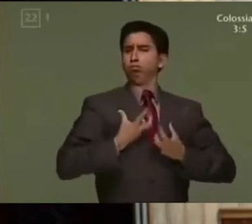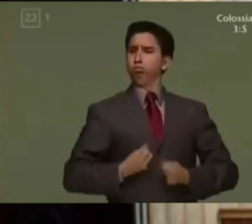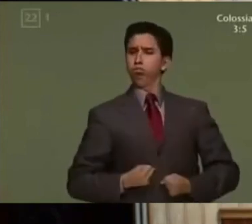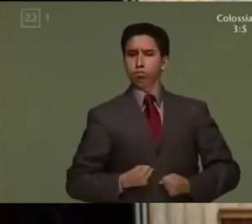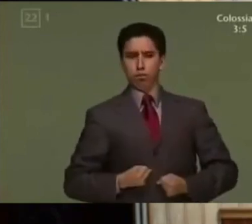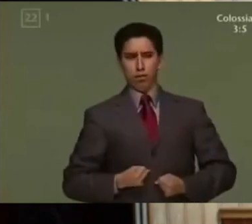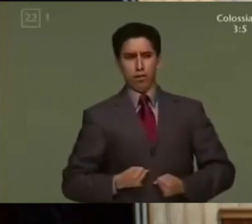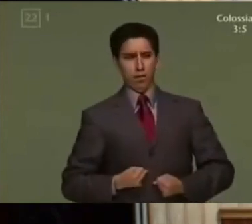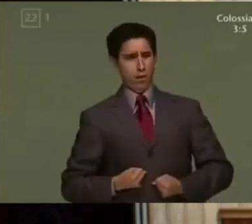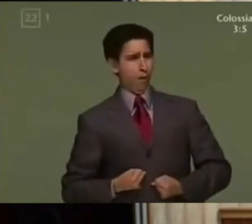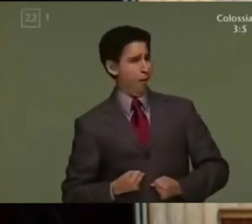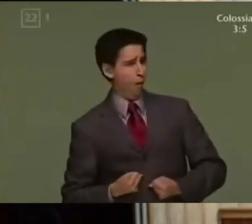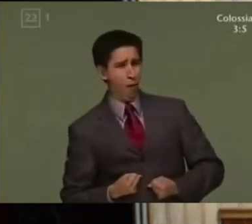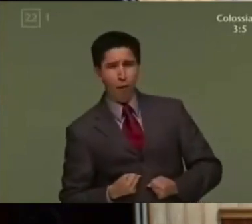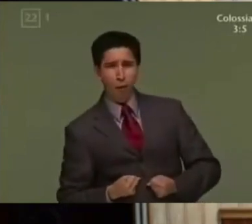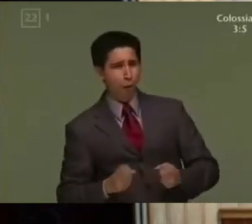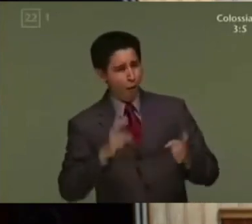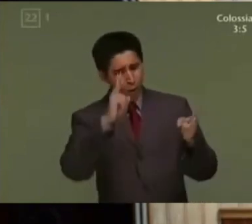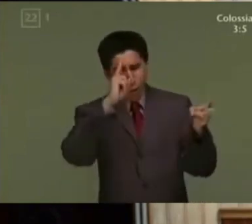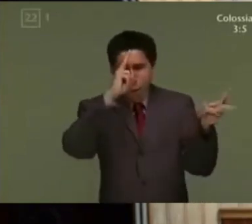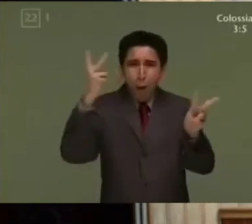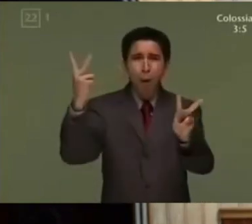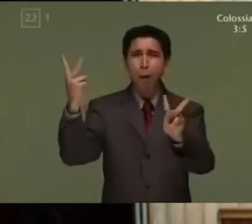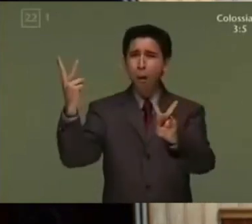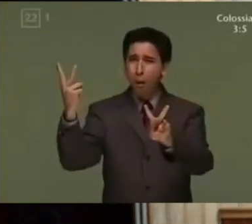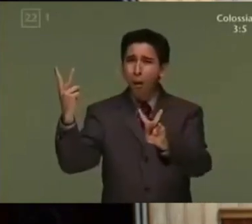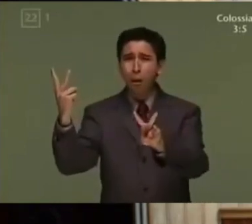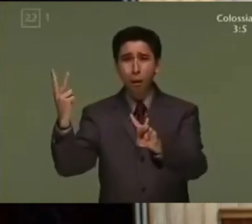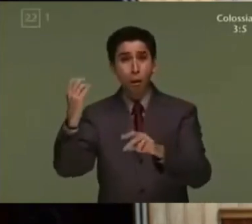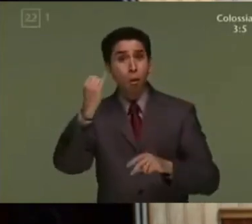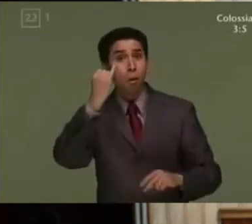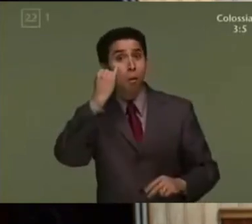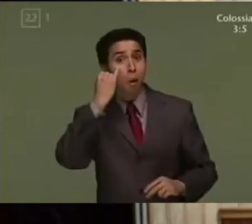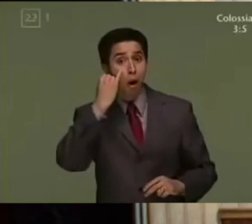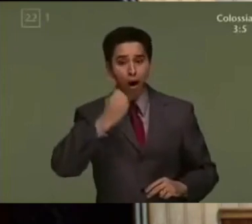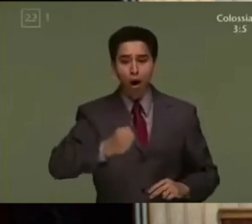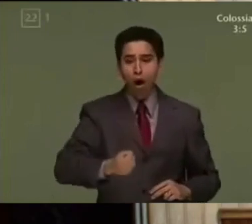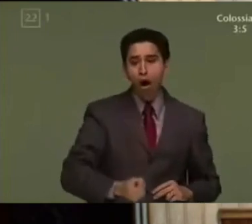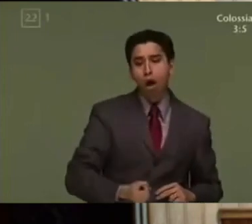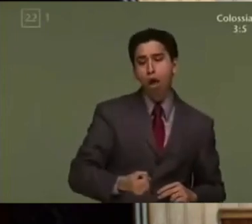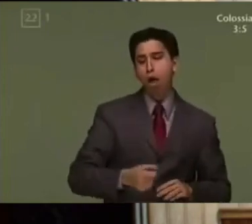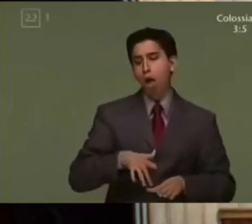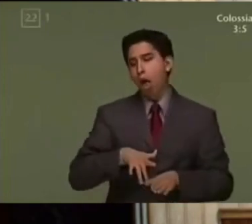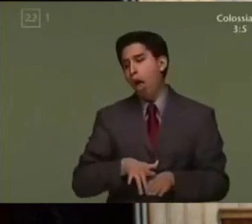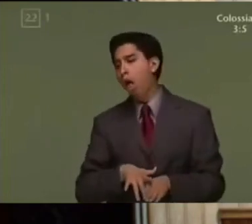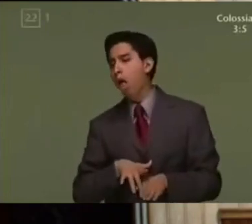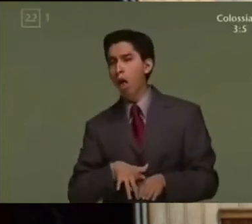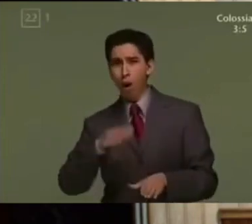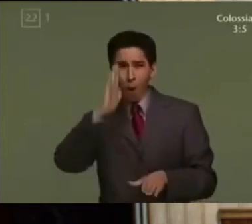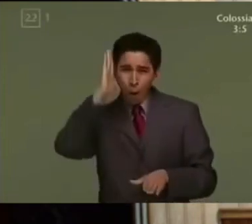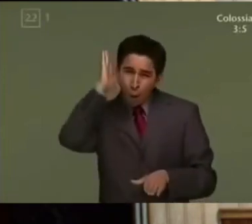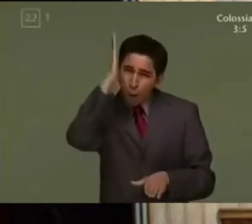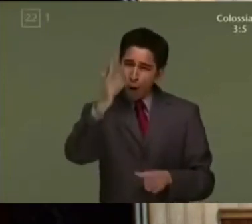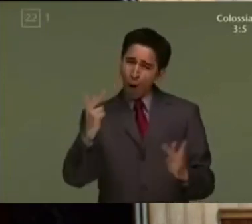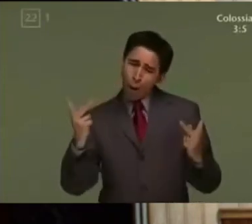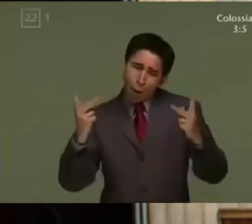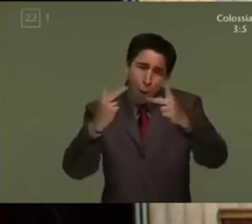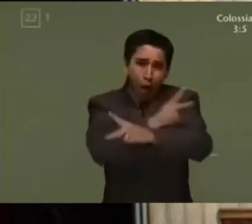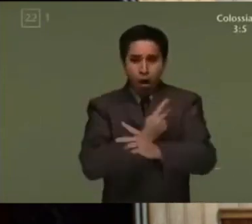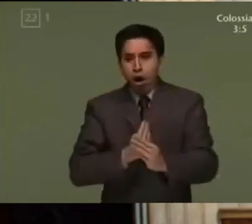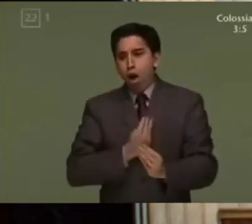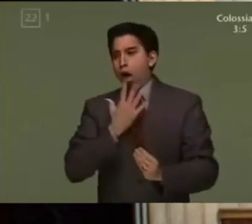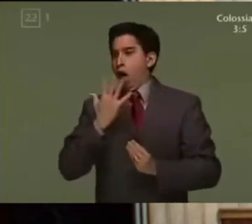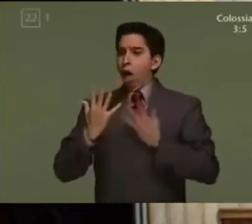truth. There have been many changes in the truth. There is one collective prophet, and that is the